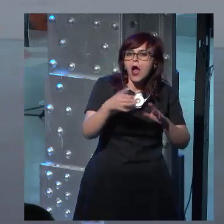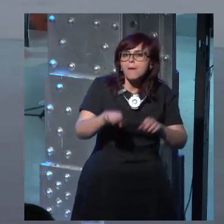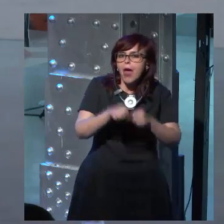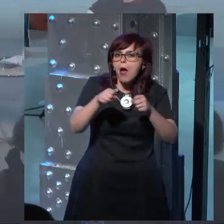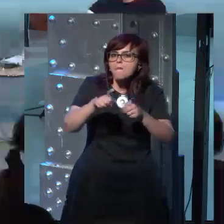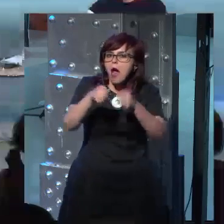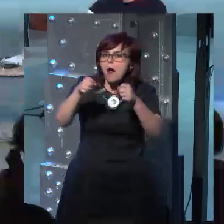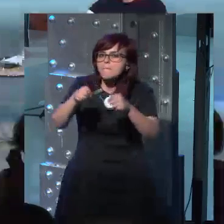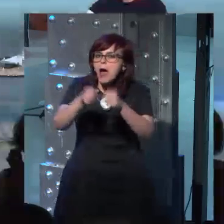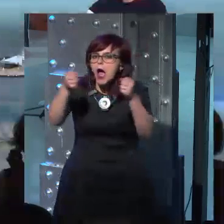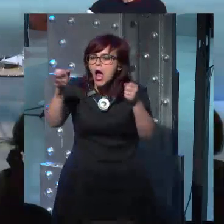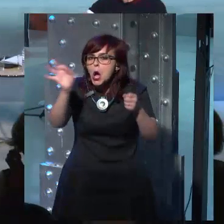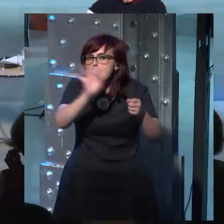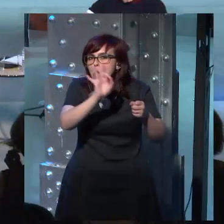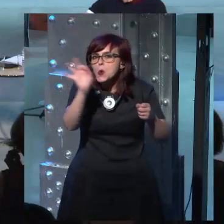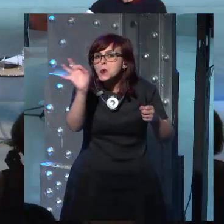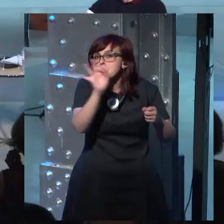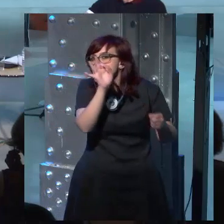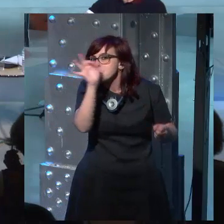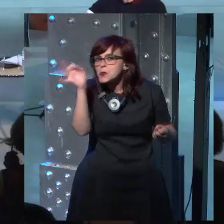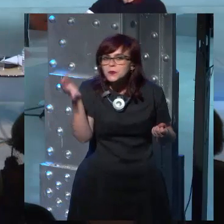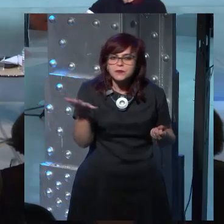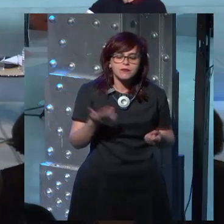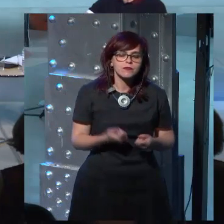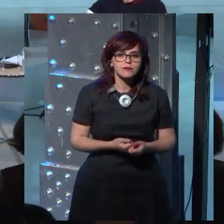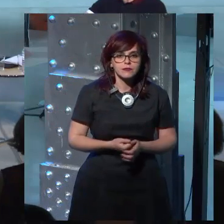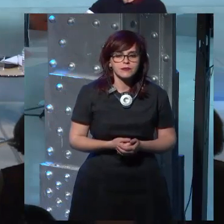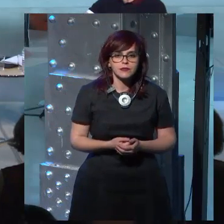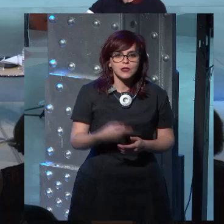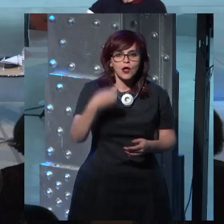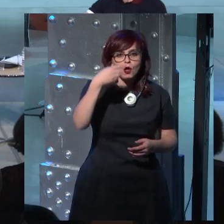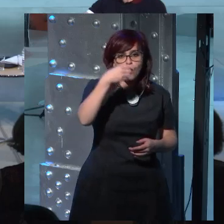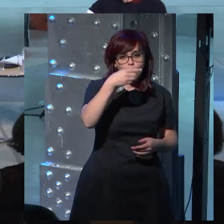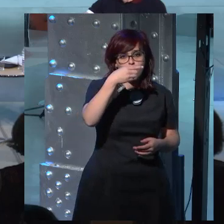ethic or morale, and then is, falling down. Gus is a